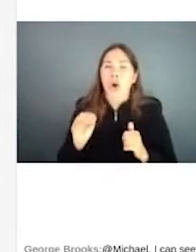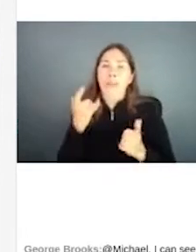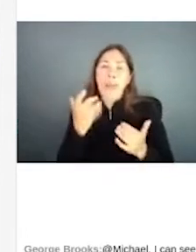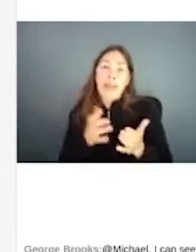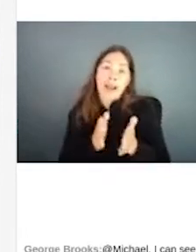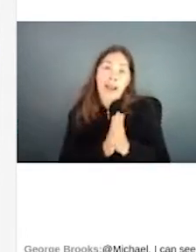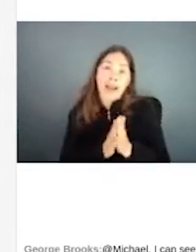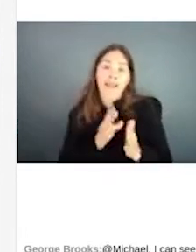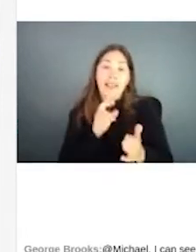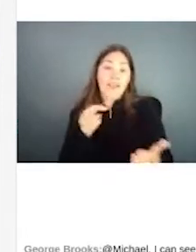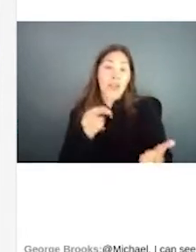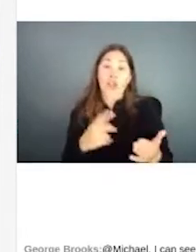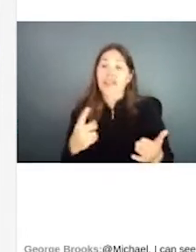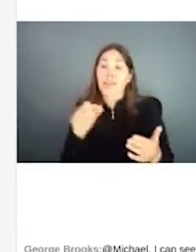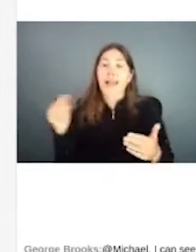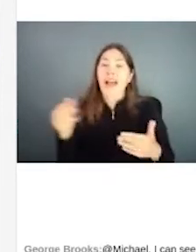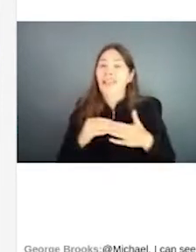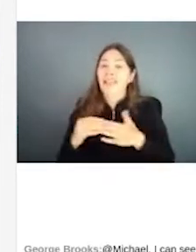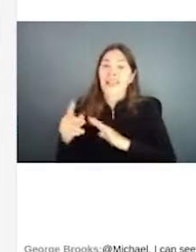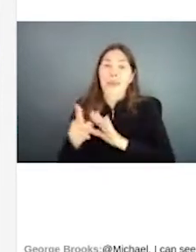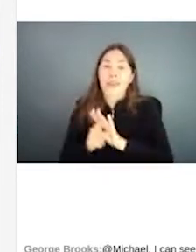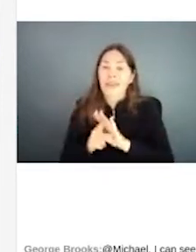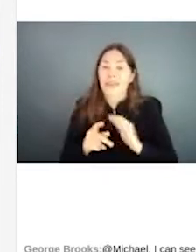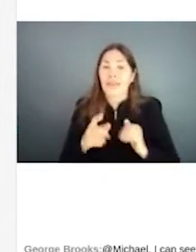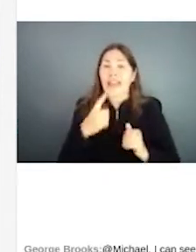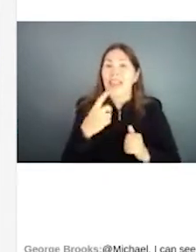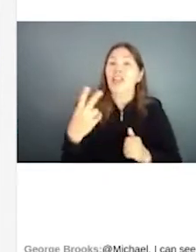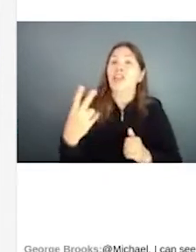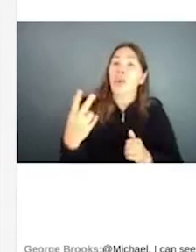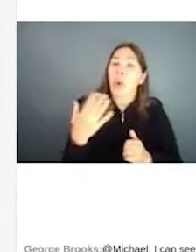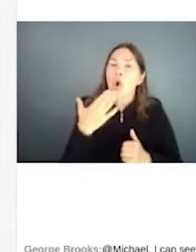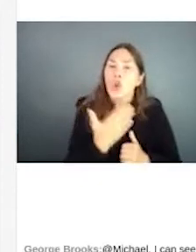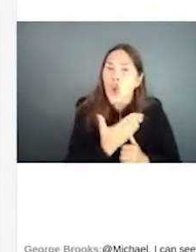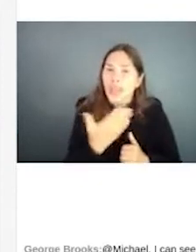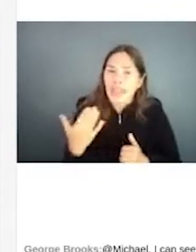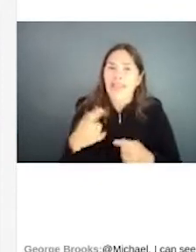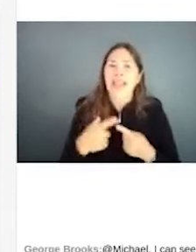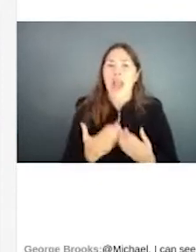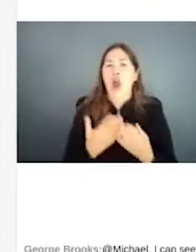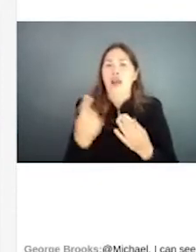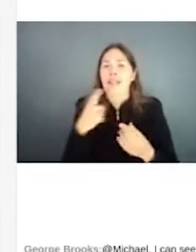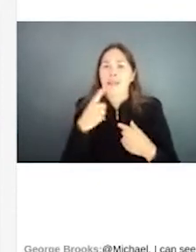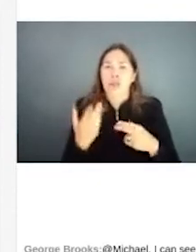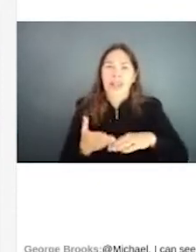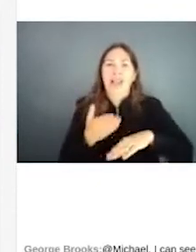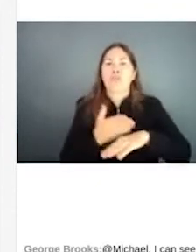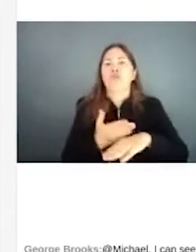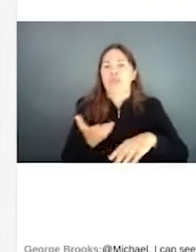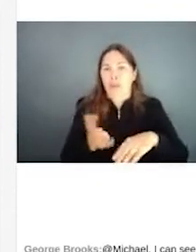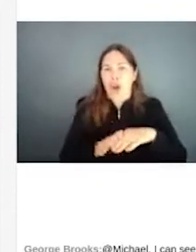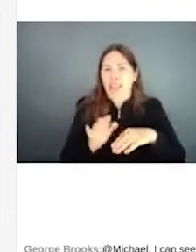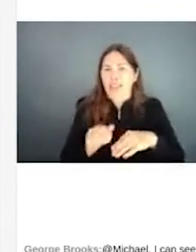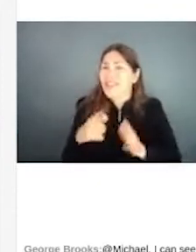something, another old leadership principle is say 2 good things and then offer them something they can improve on. And then sometimes for the